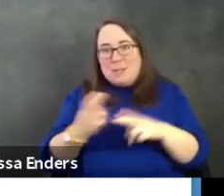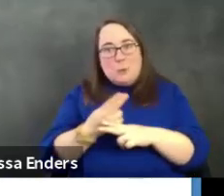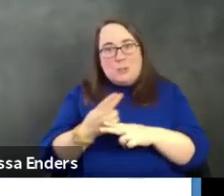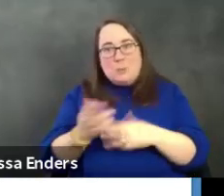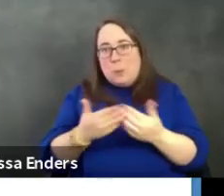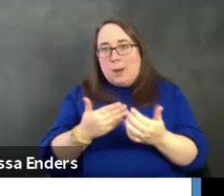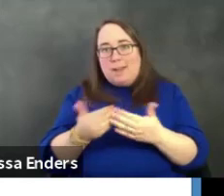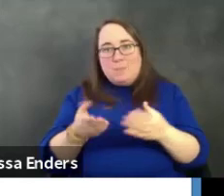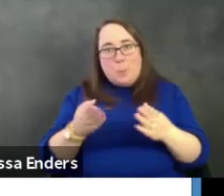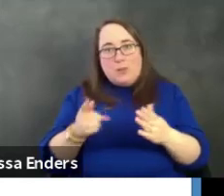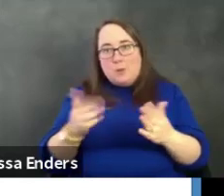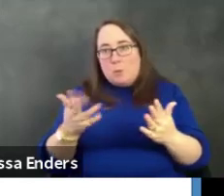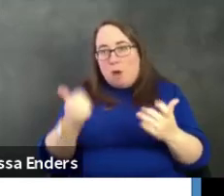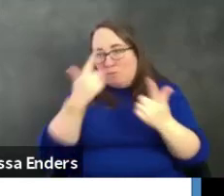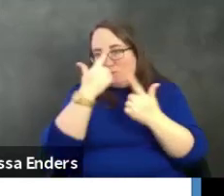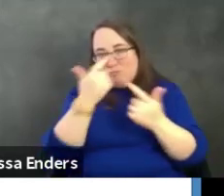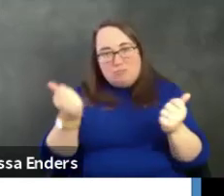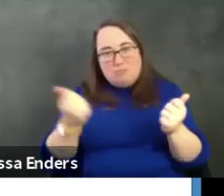fit.